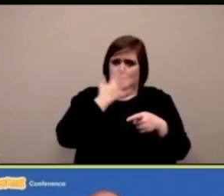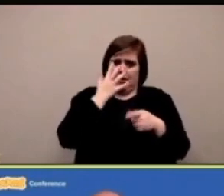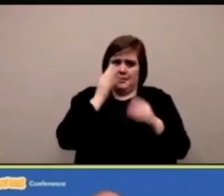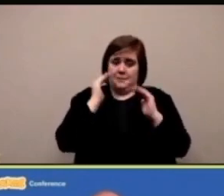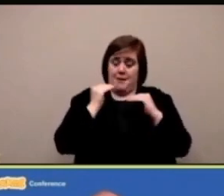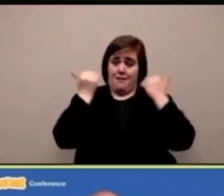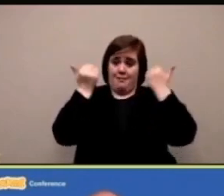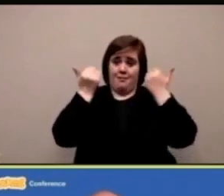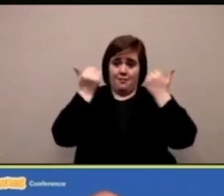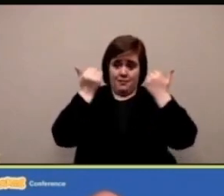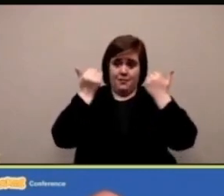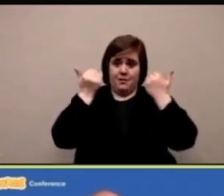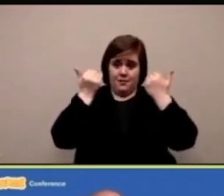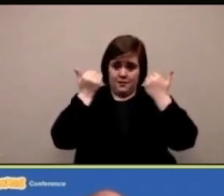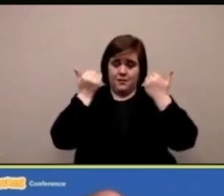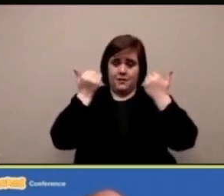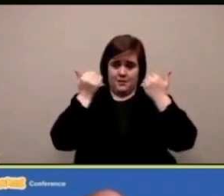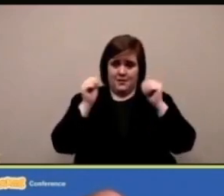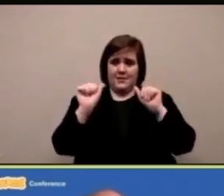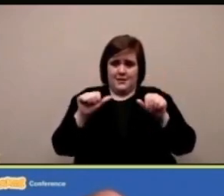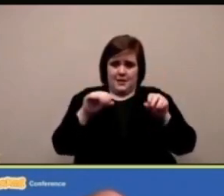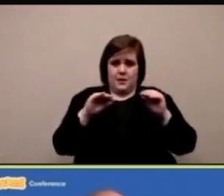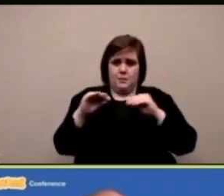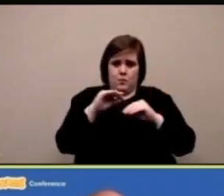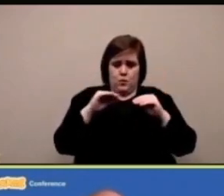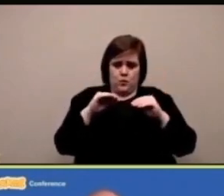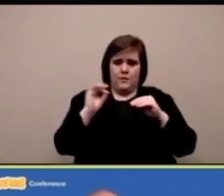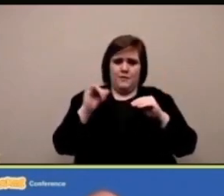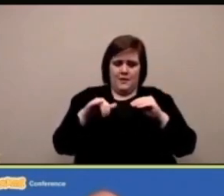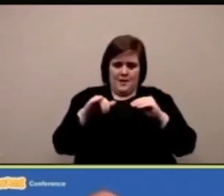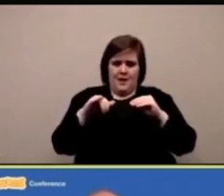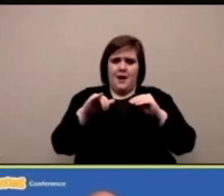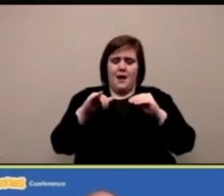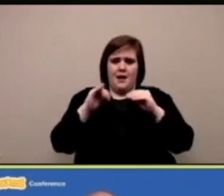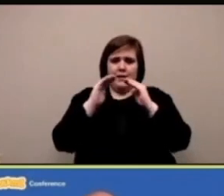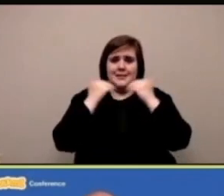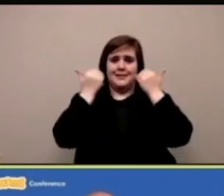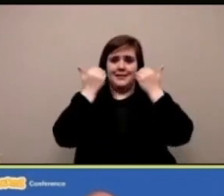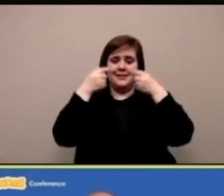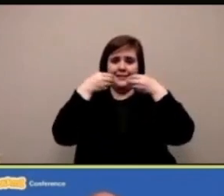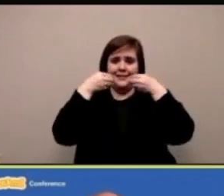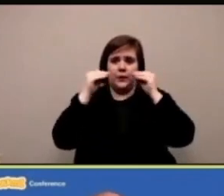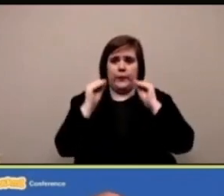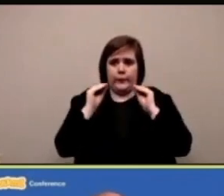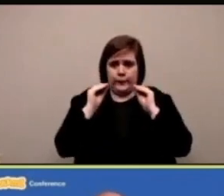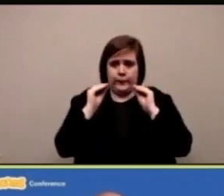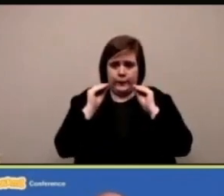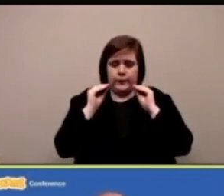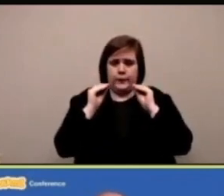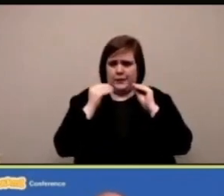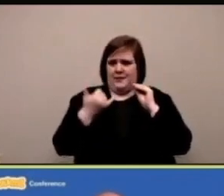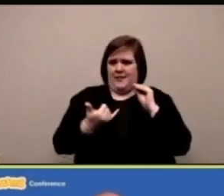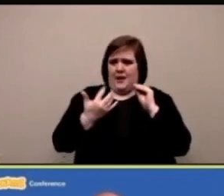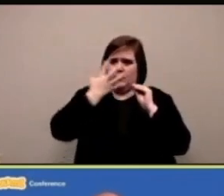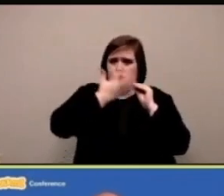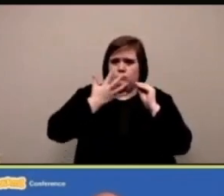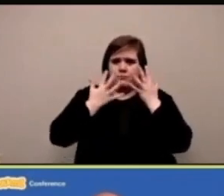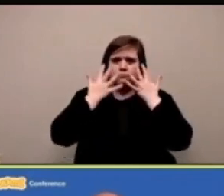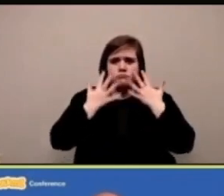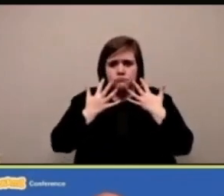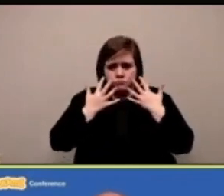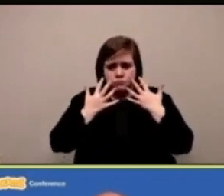is just animate it by moving it, the smile upside down. To make it look sad. So this is what we're talking about when we